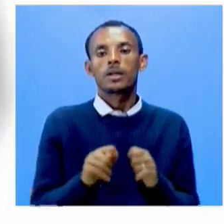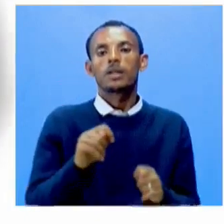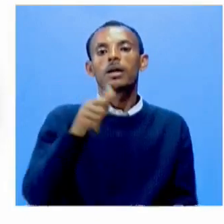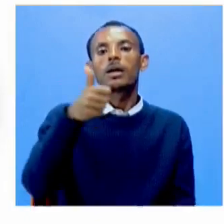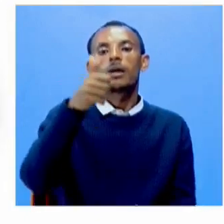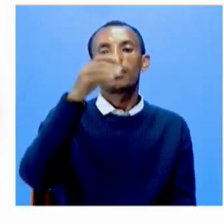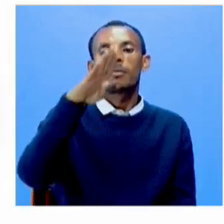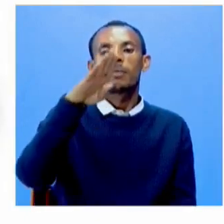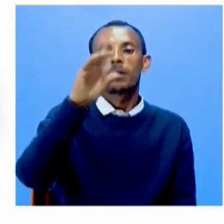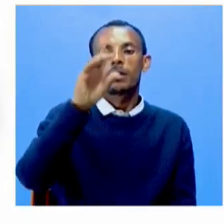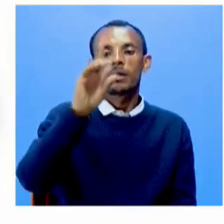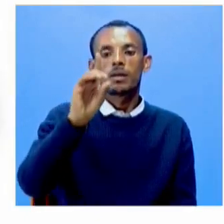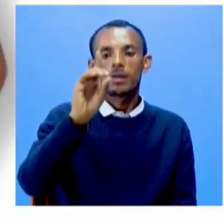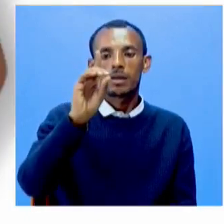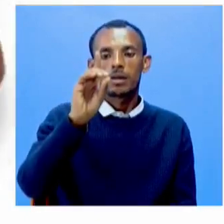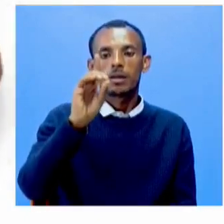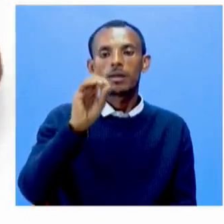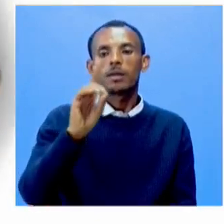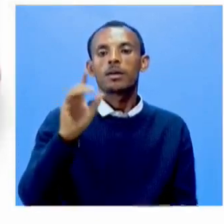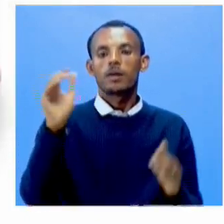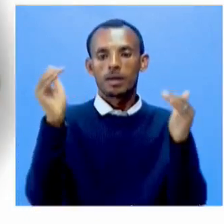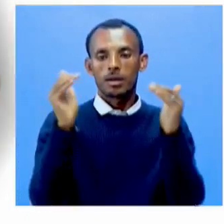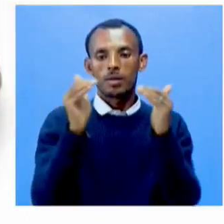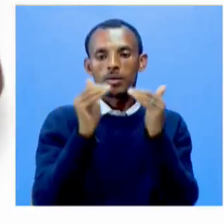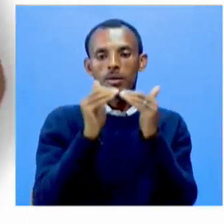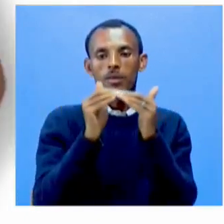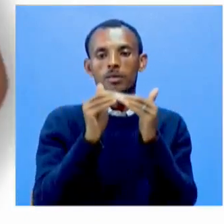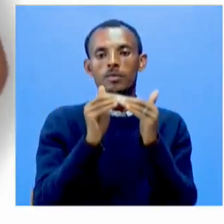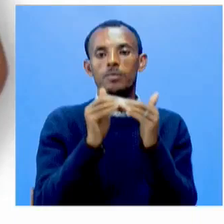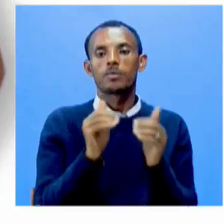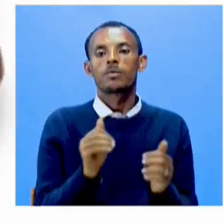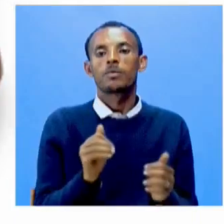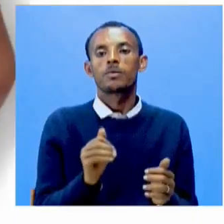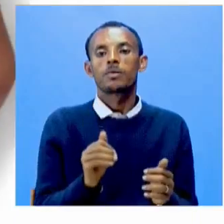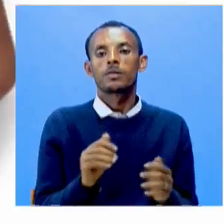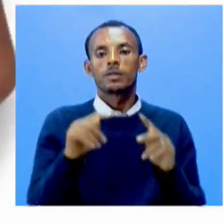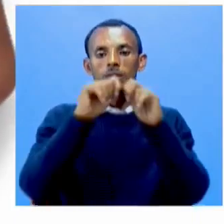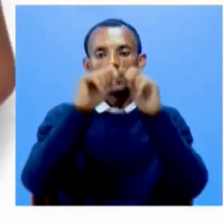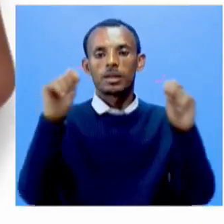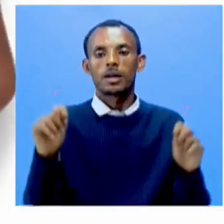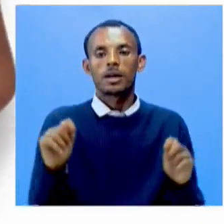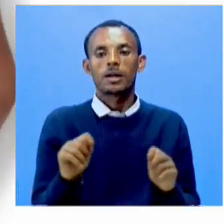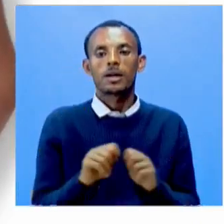ABD is this congruent to triangle